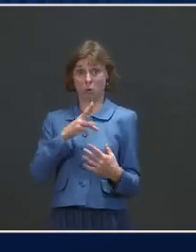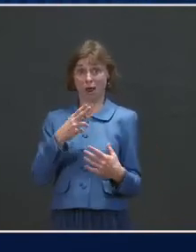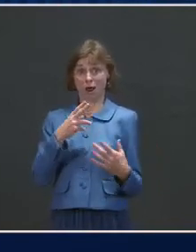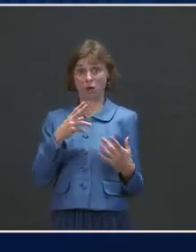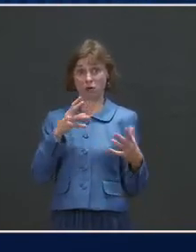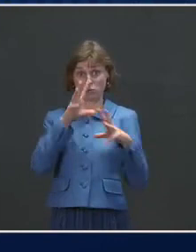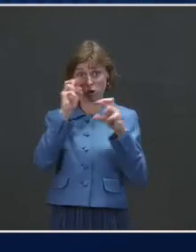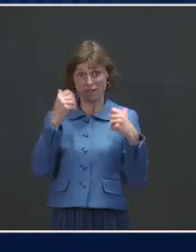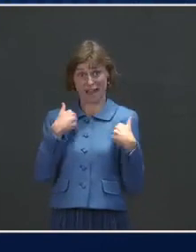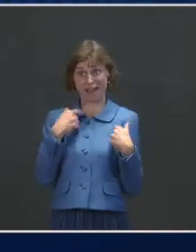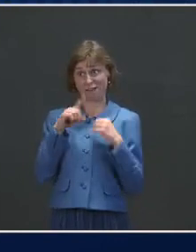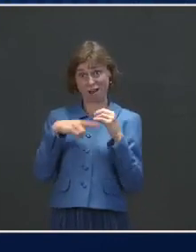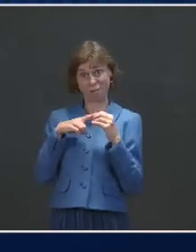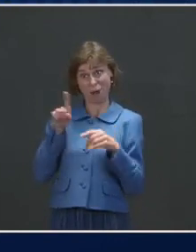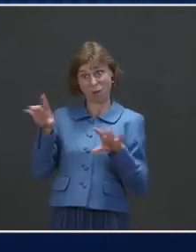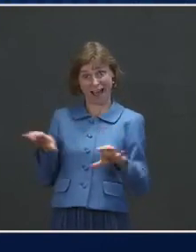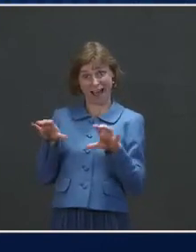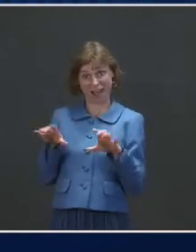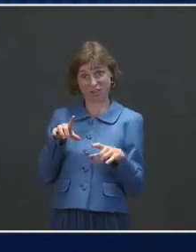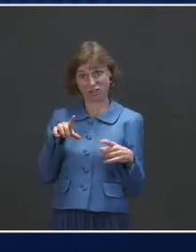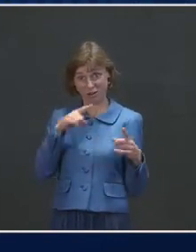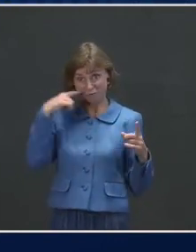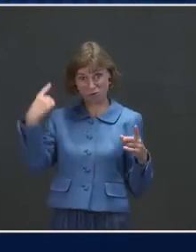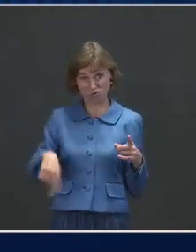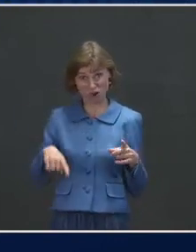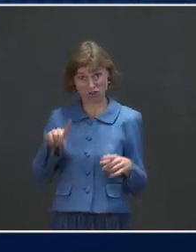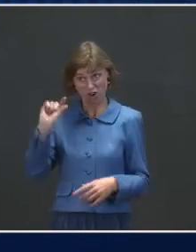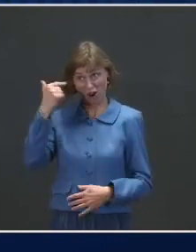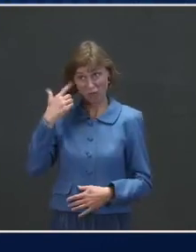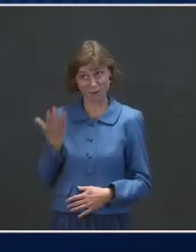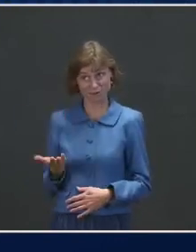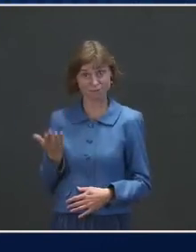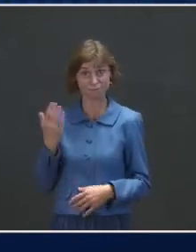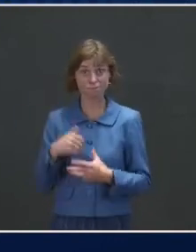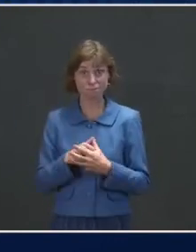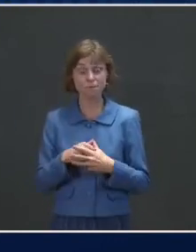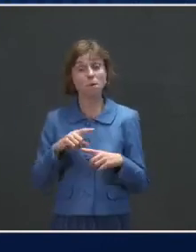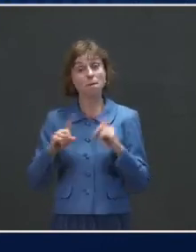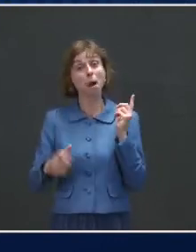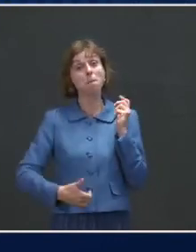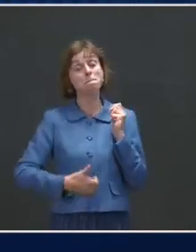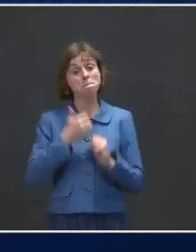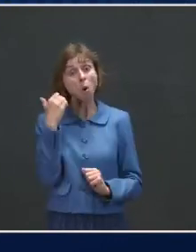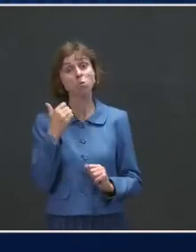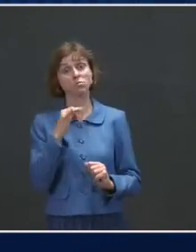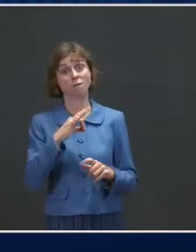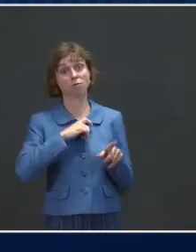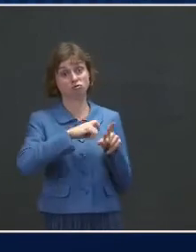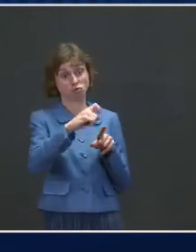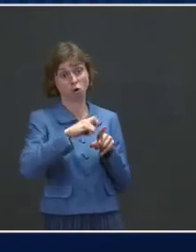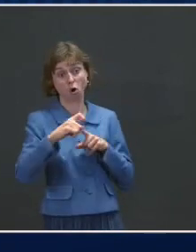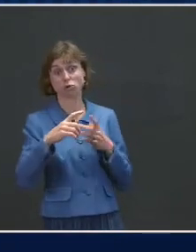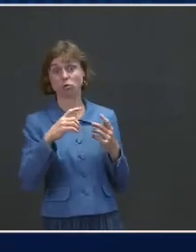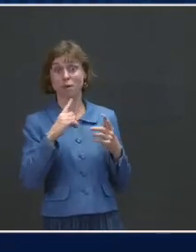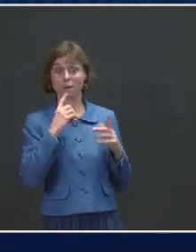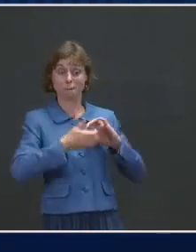reported actions of the Russian government. But for the most part, his other calls have been with partners and allies in the region, in Asia, and